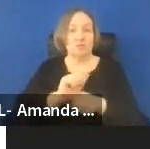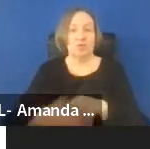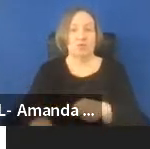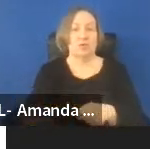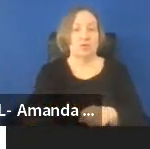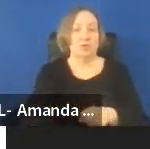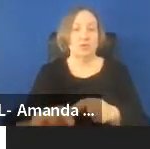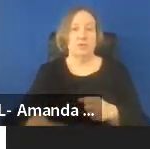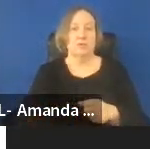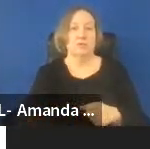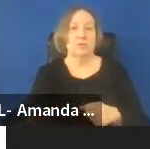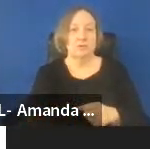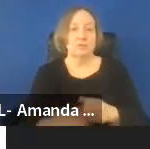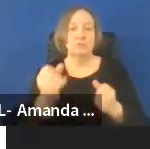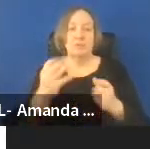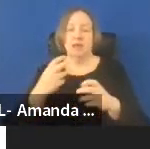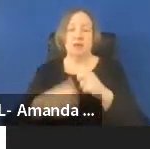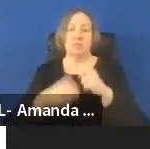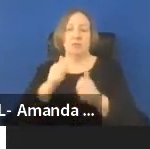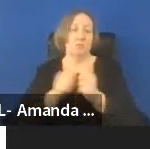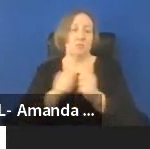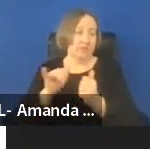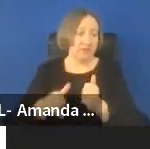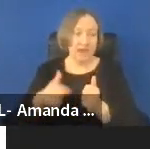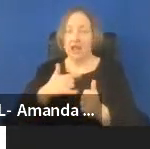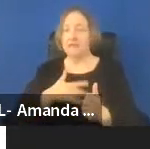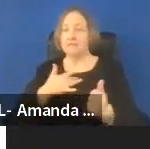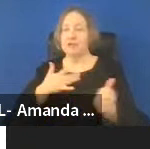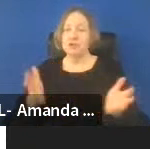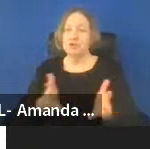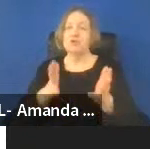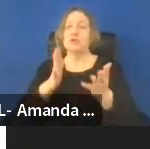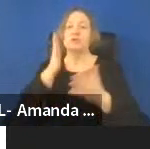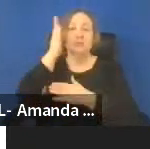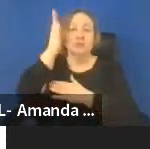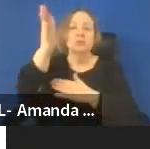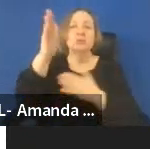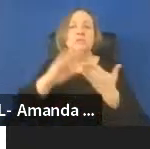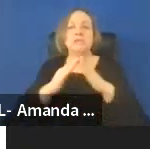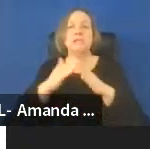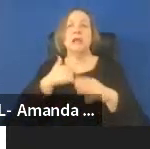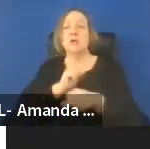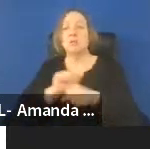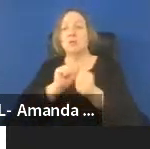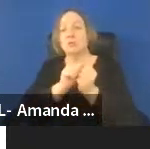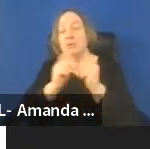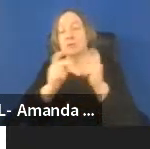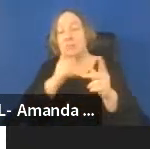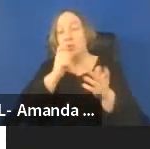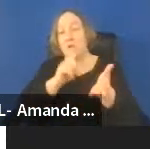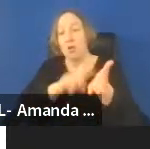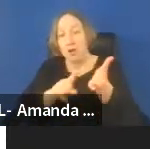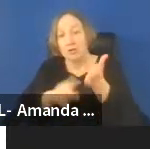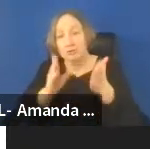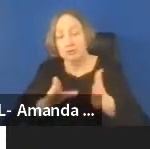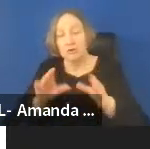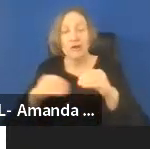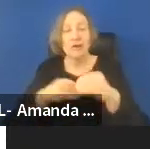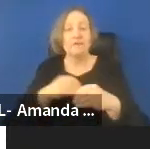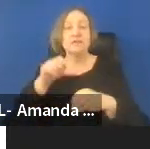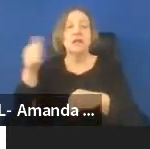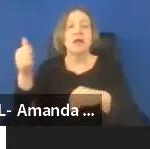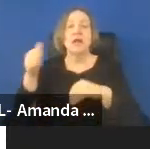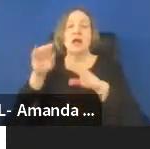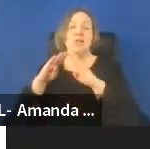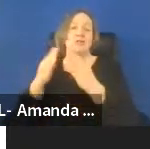Even with all of that, I feel really encouraged about the future of the city because I work with people in the auditor's office and in other bureaus